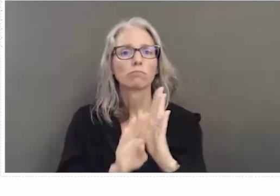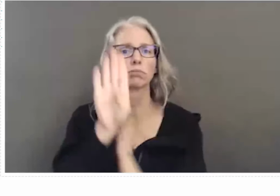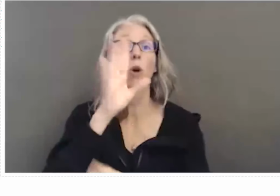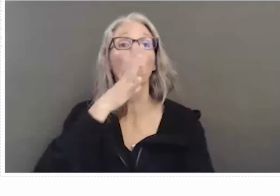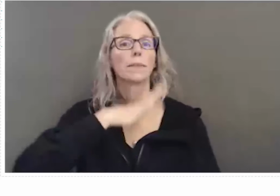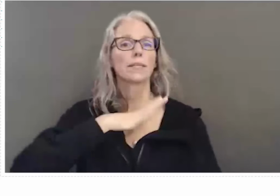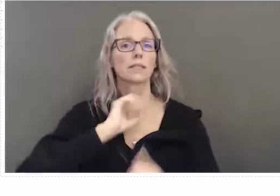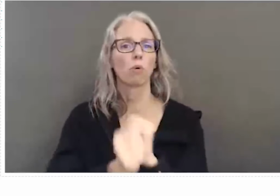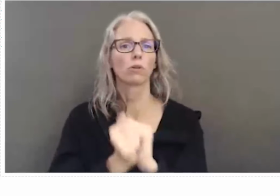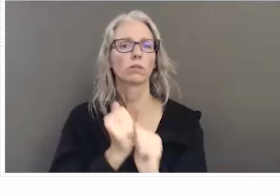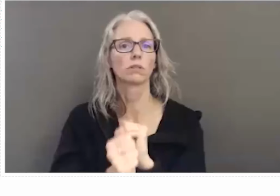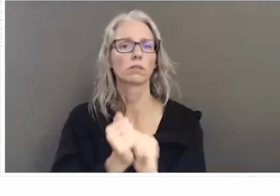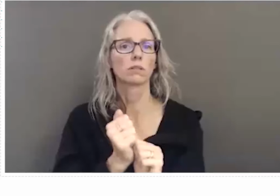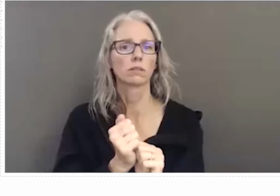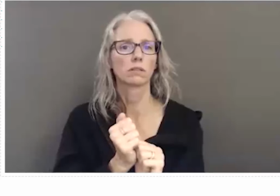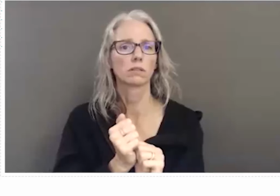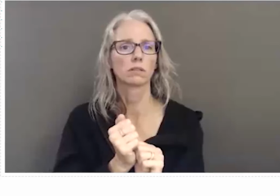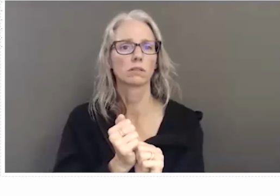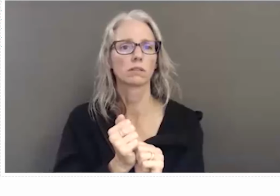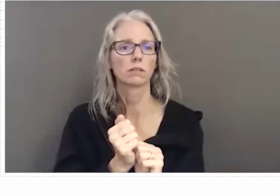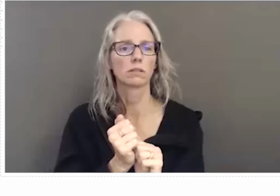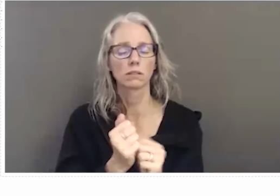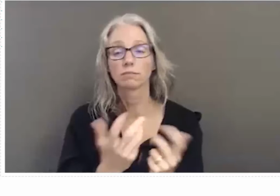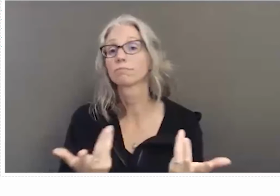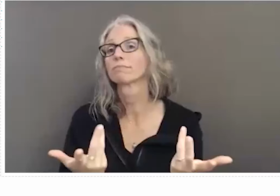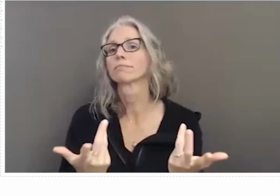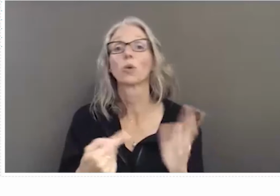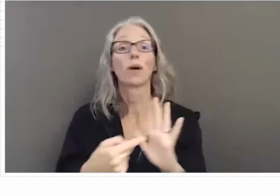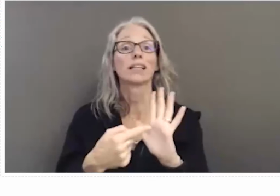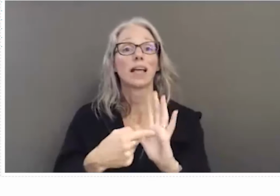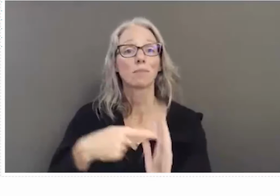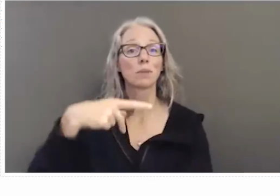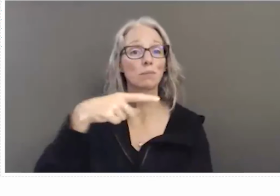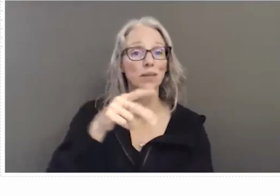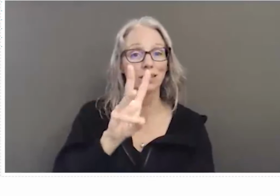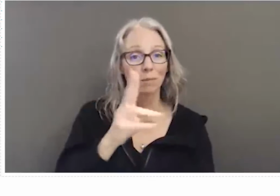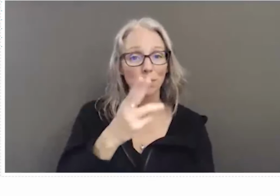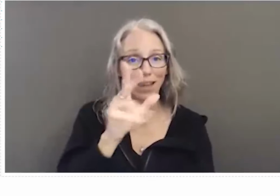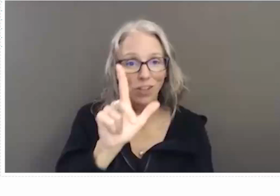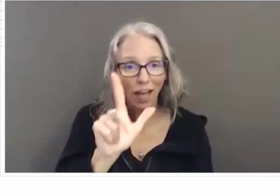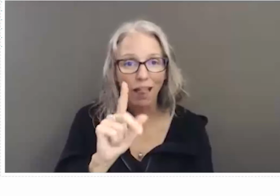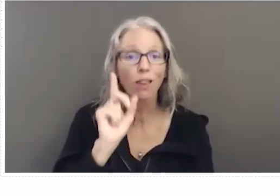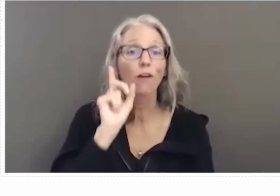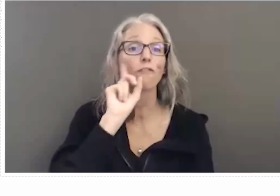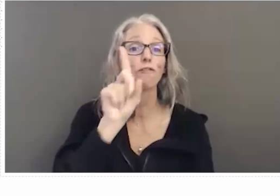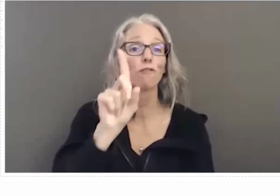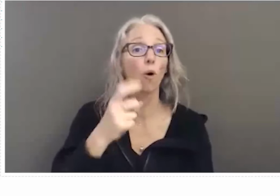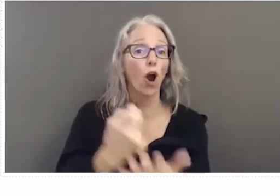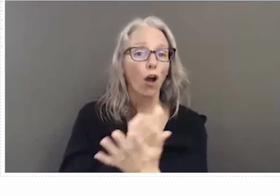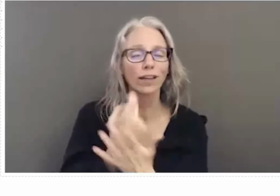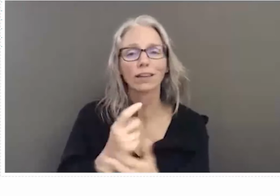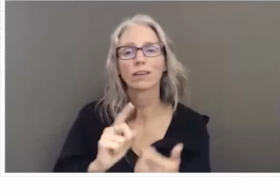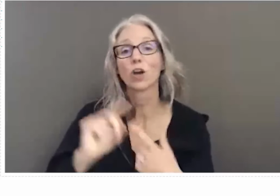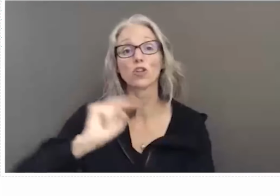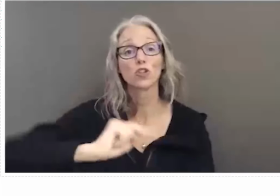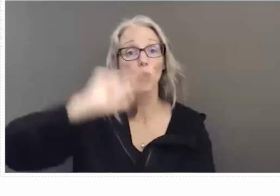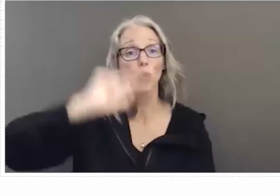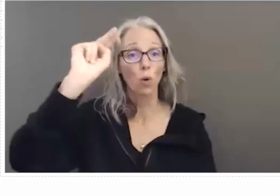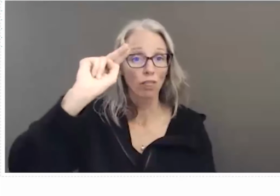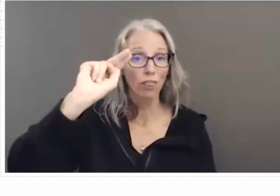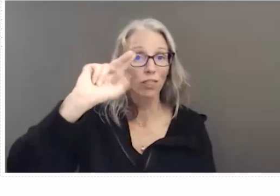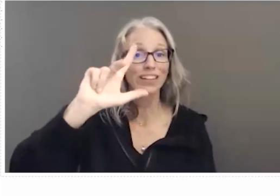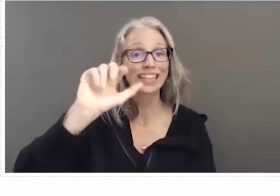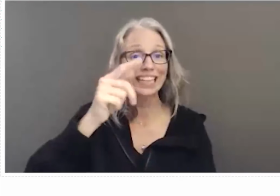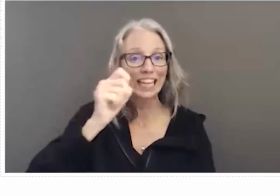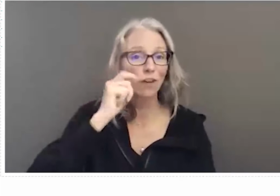rise of new leagues such as the PWHL for women's hockey, Northern League for soccer, and WNBA that's coming, and